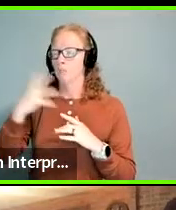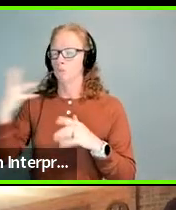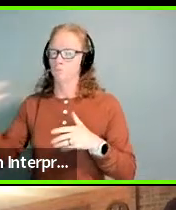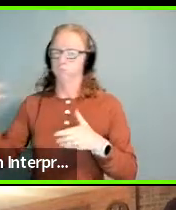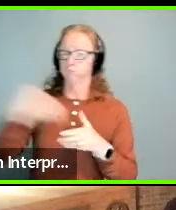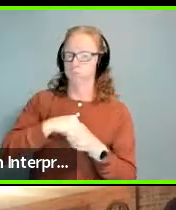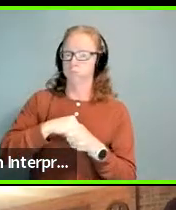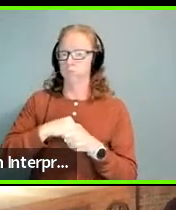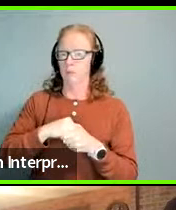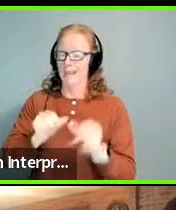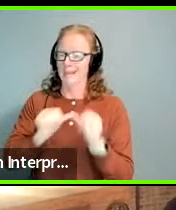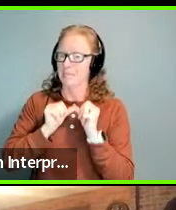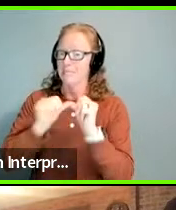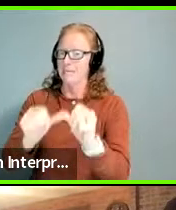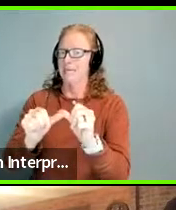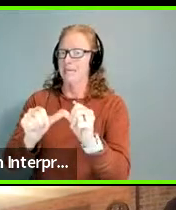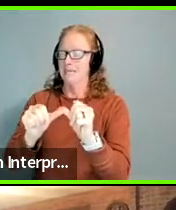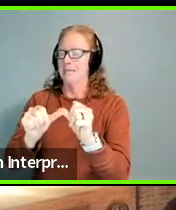also retain